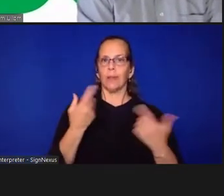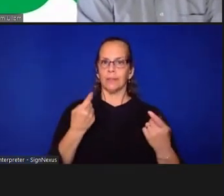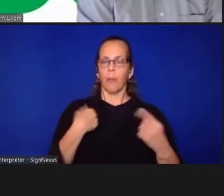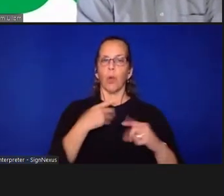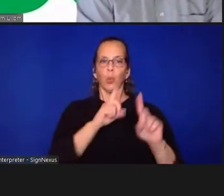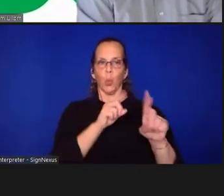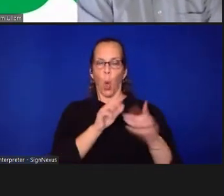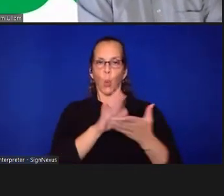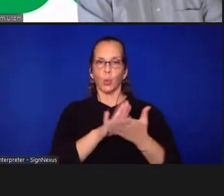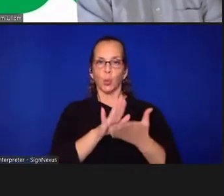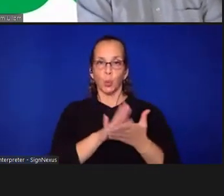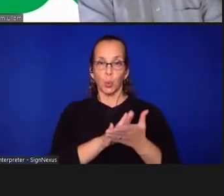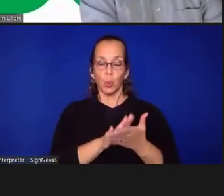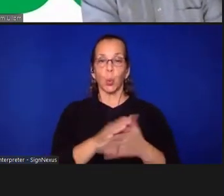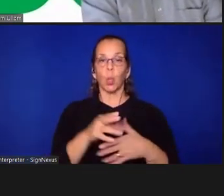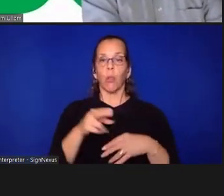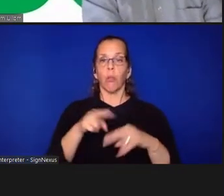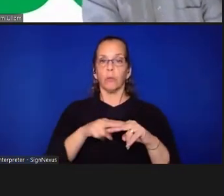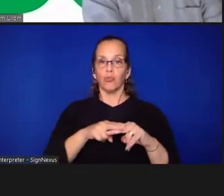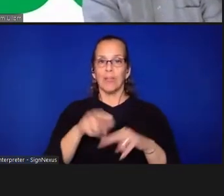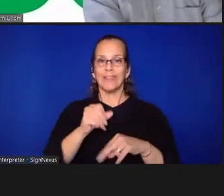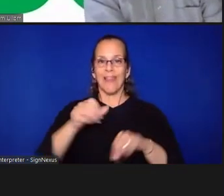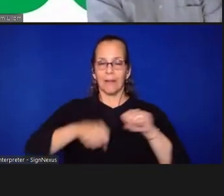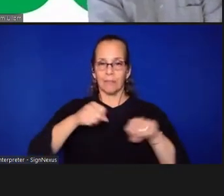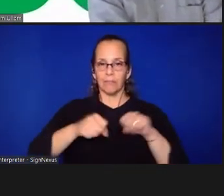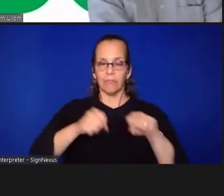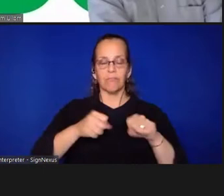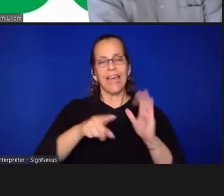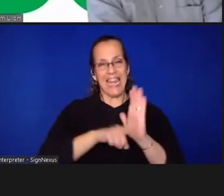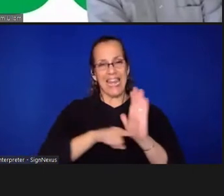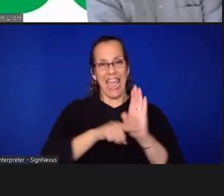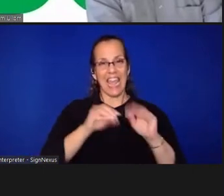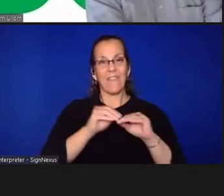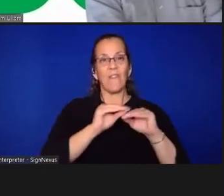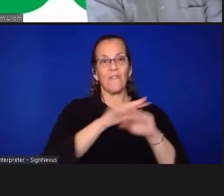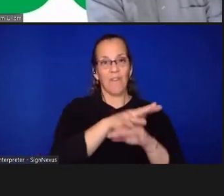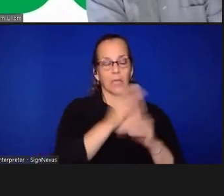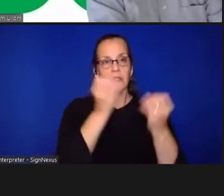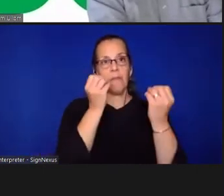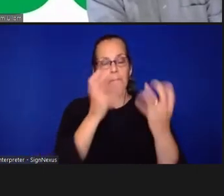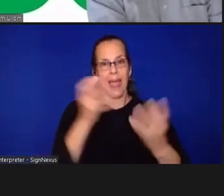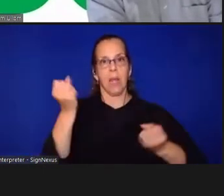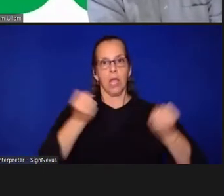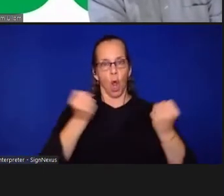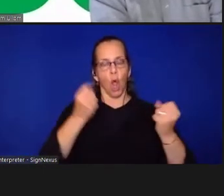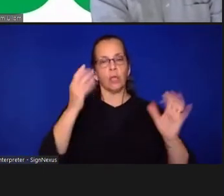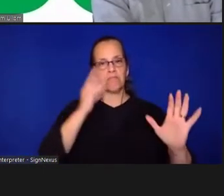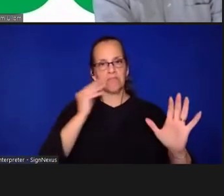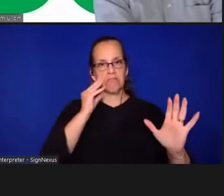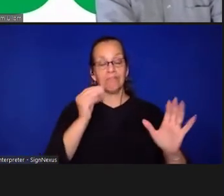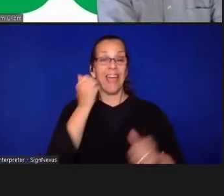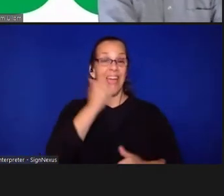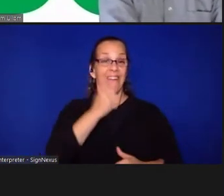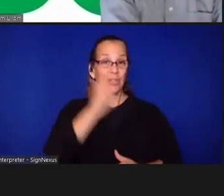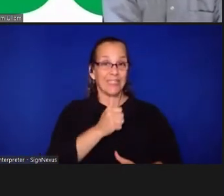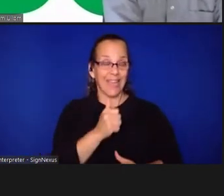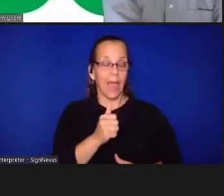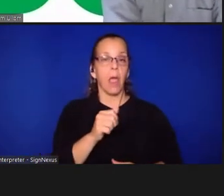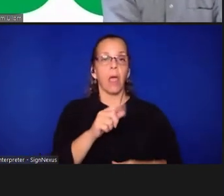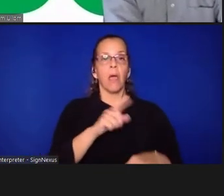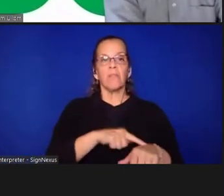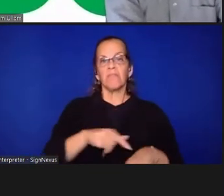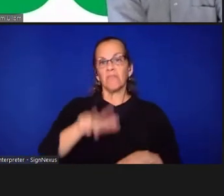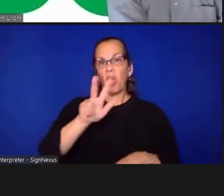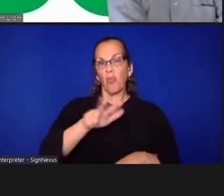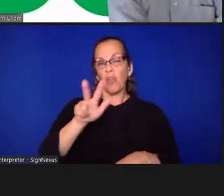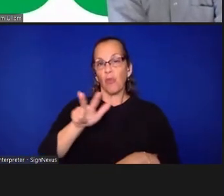Transit and on bicycle I have a first inexperience of the negative effects of Motor Vehicles every day at 335 thousands of students cram onto the